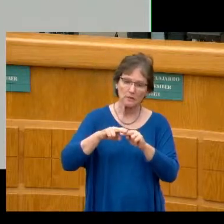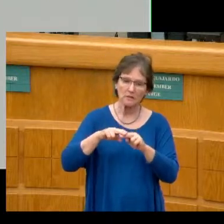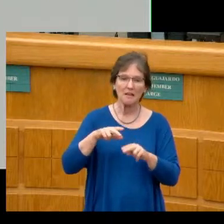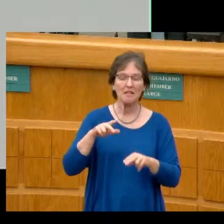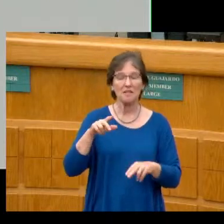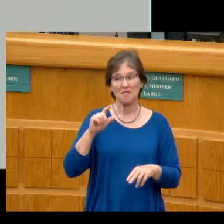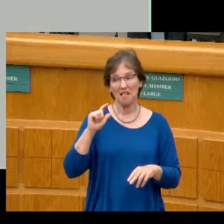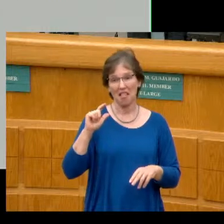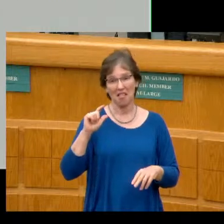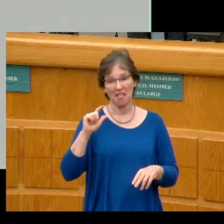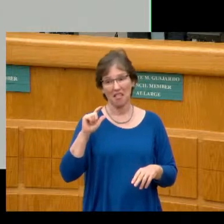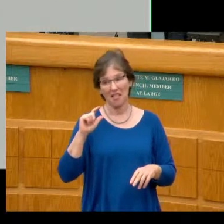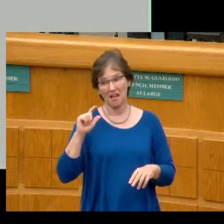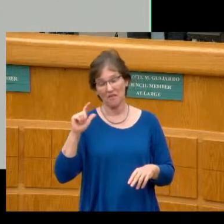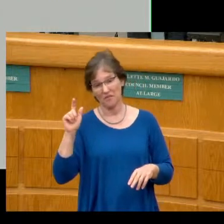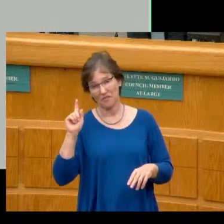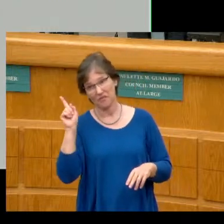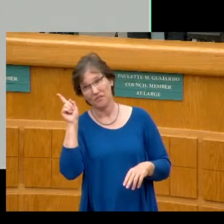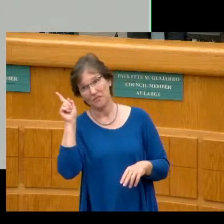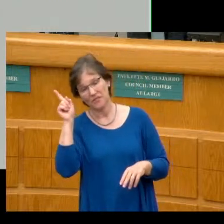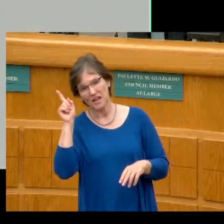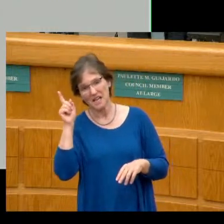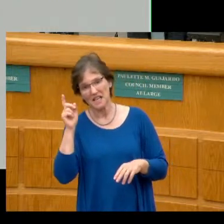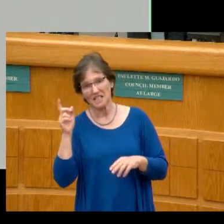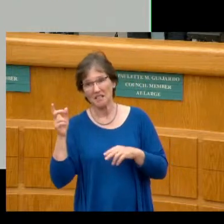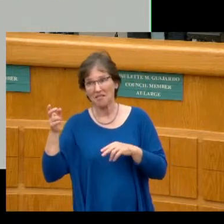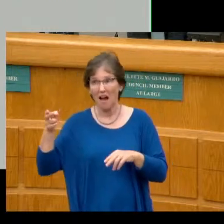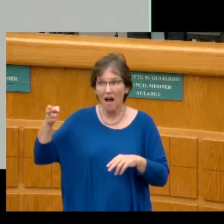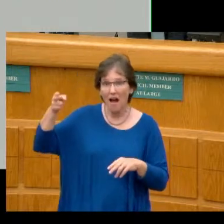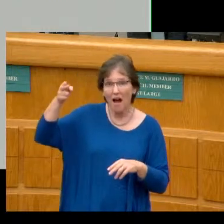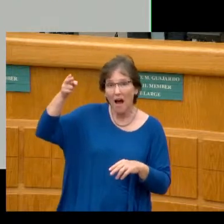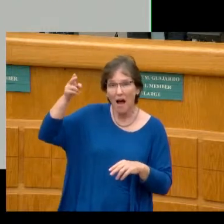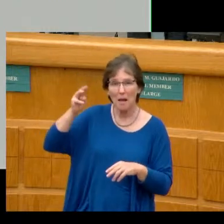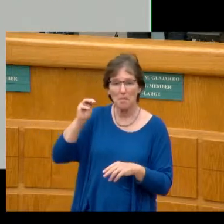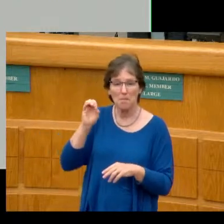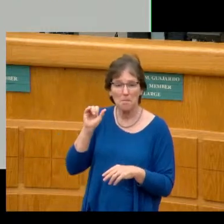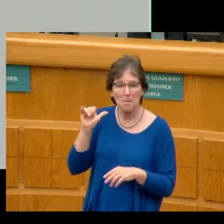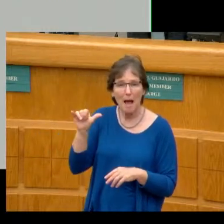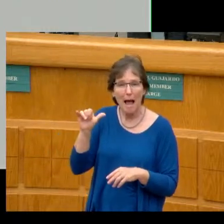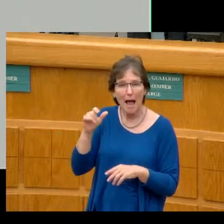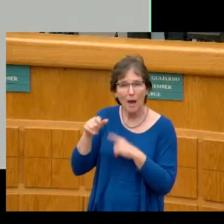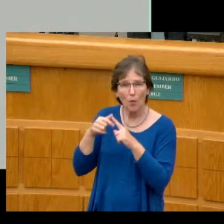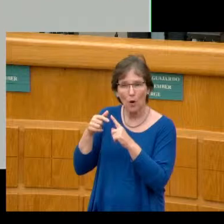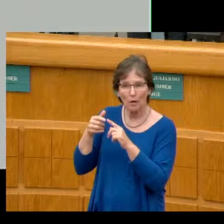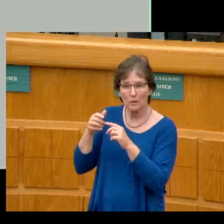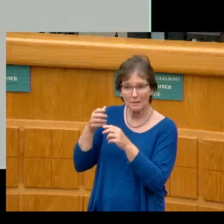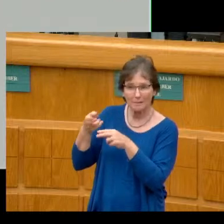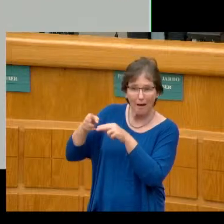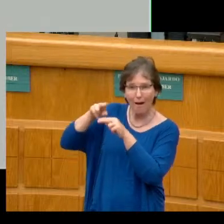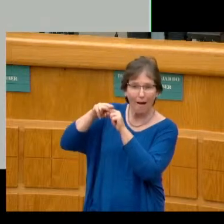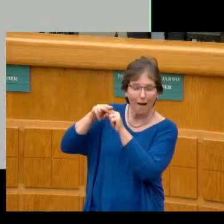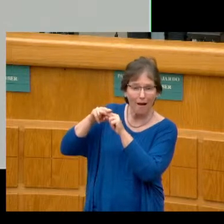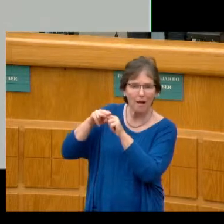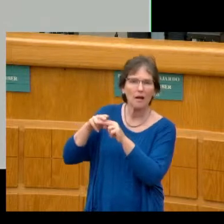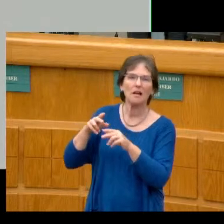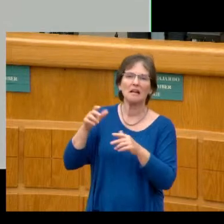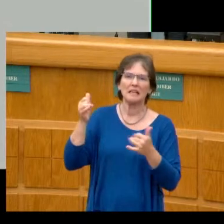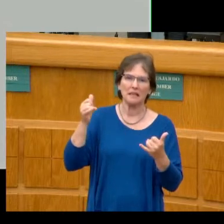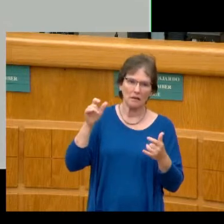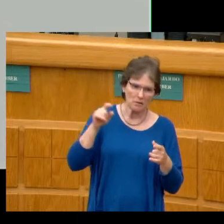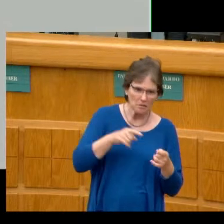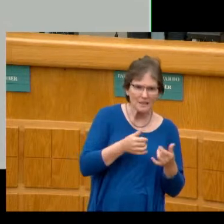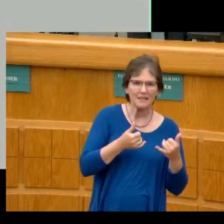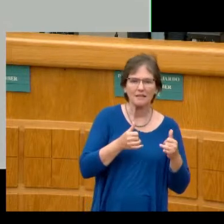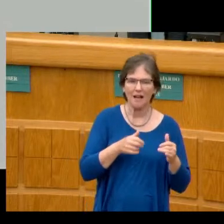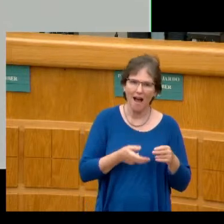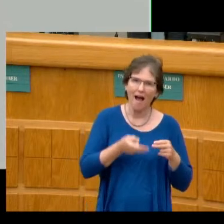And so because of that, this number is not an accurate reflection of the total positive rate. It's an overestimate